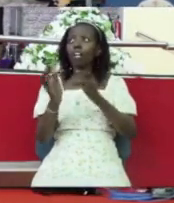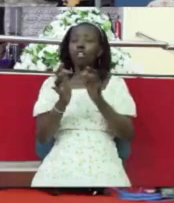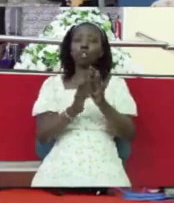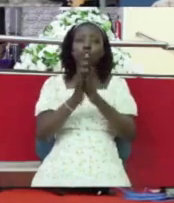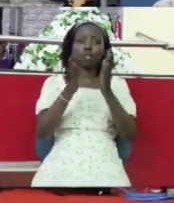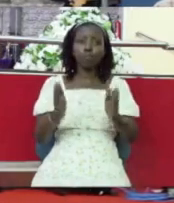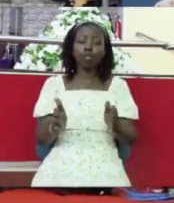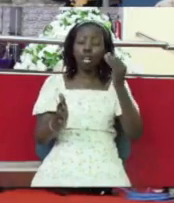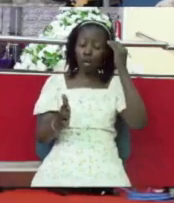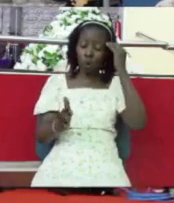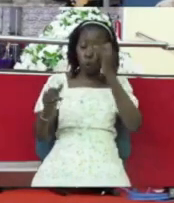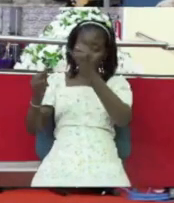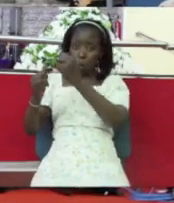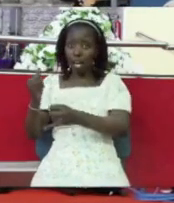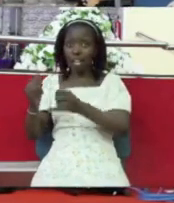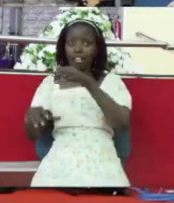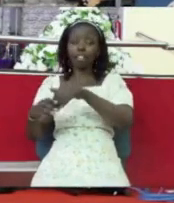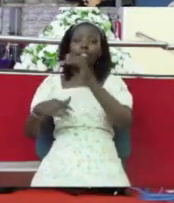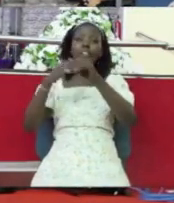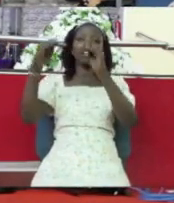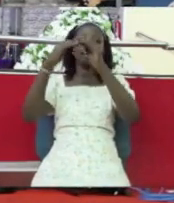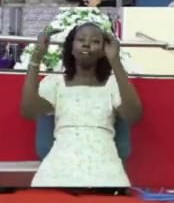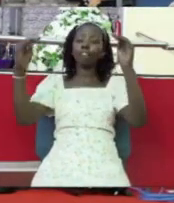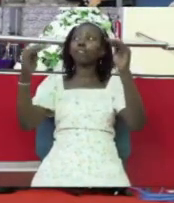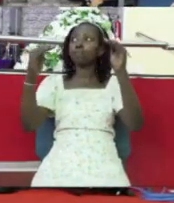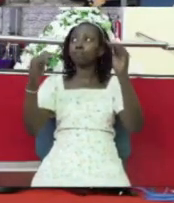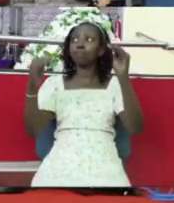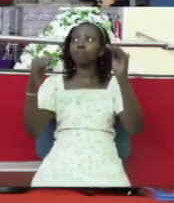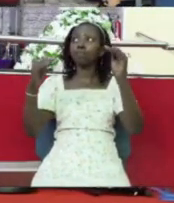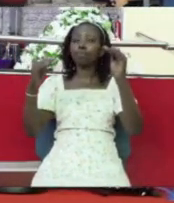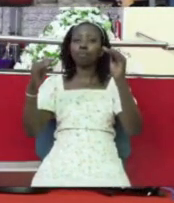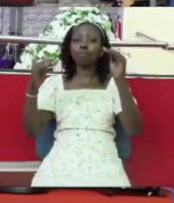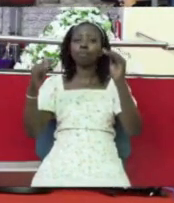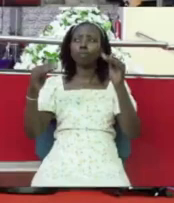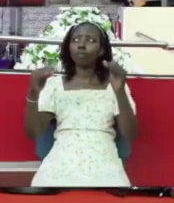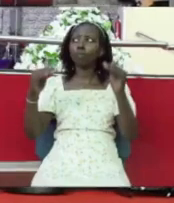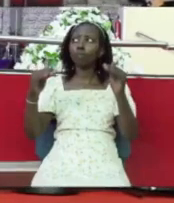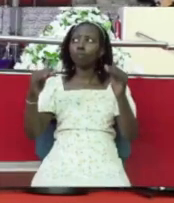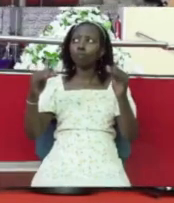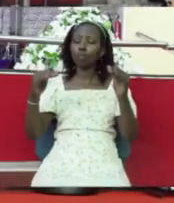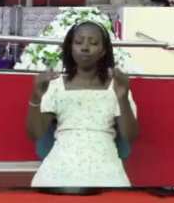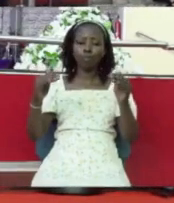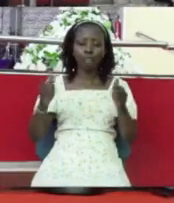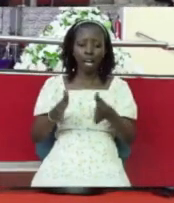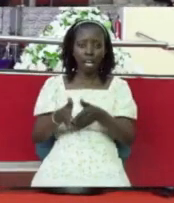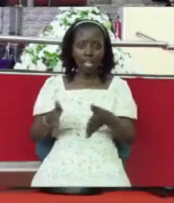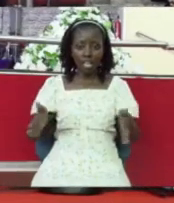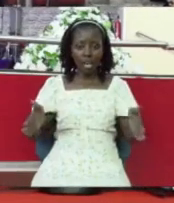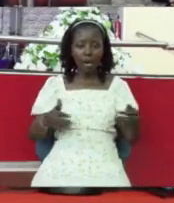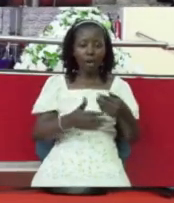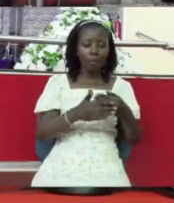heaven. Ya kama najua ya kwamba ningeingia kwenye imani ambayo mwisho wake ni mbinguni. In between here.